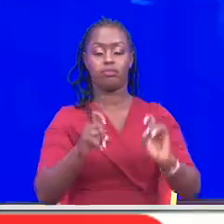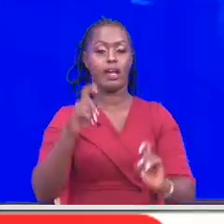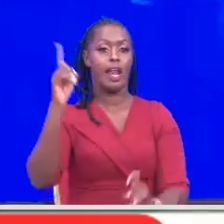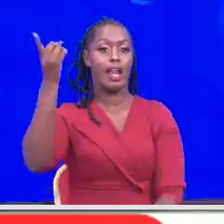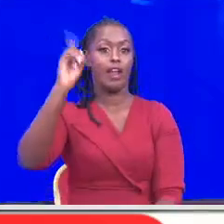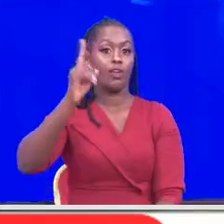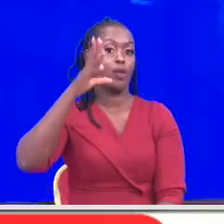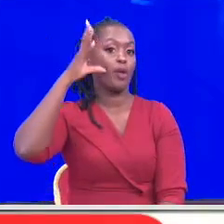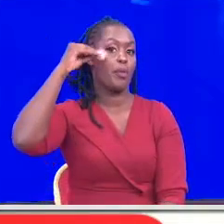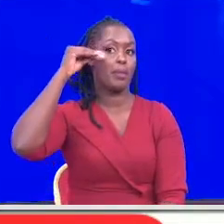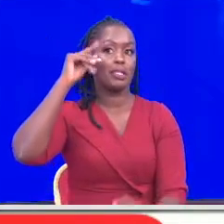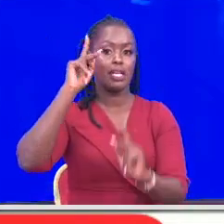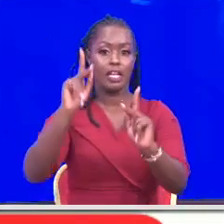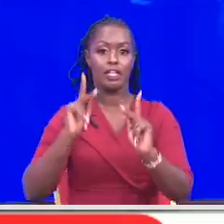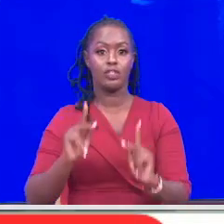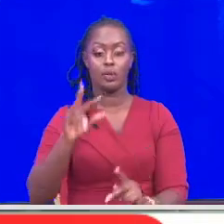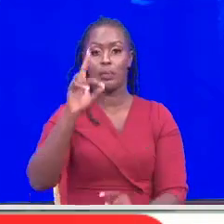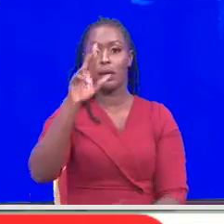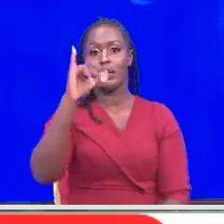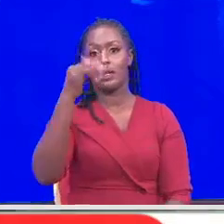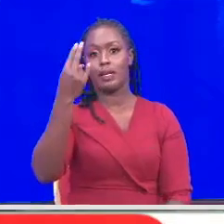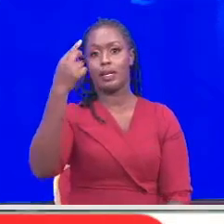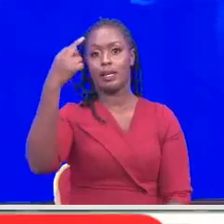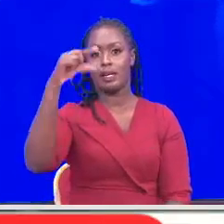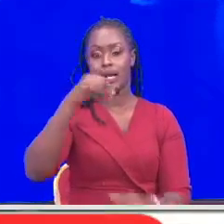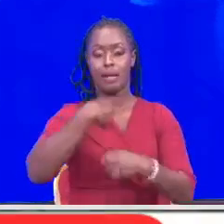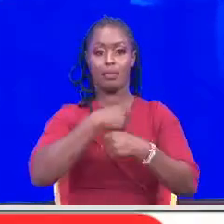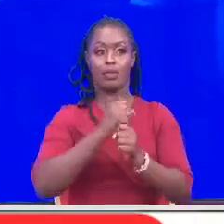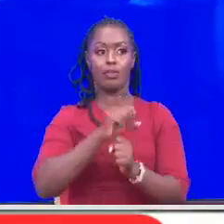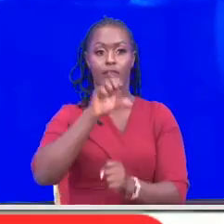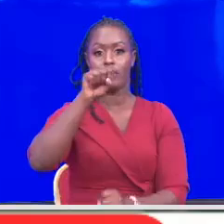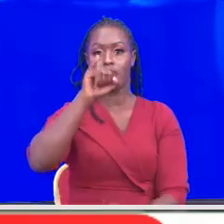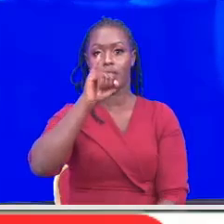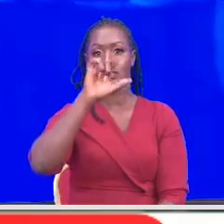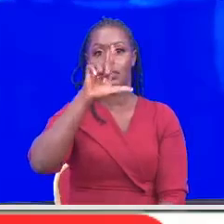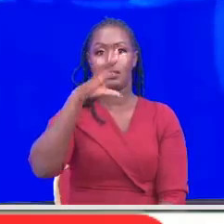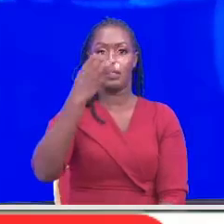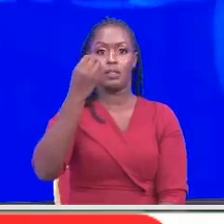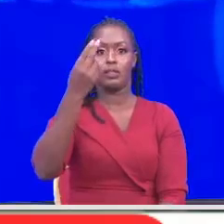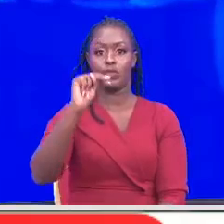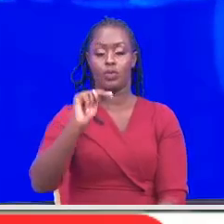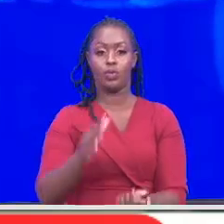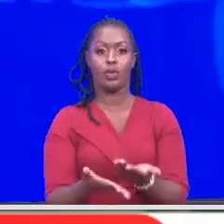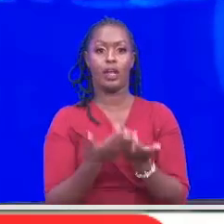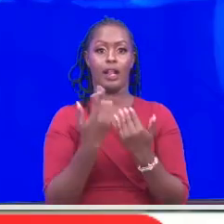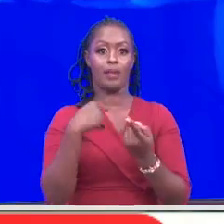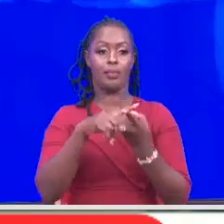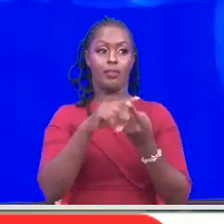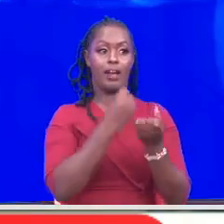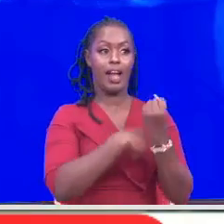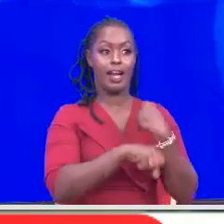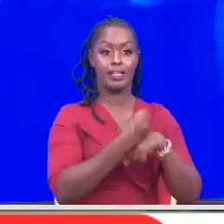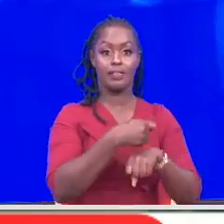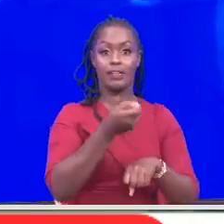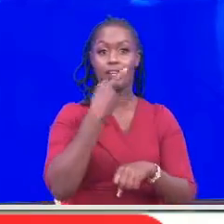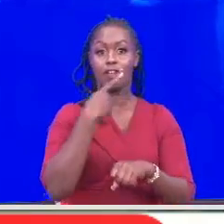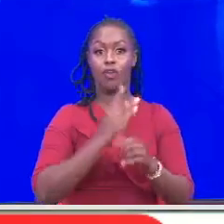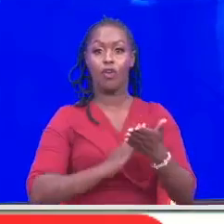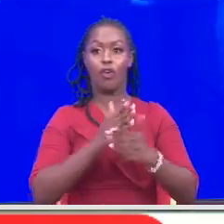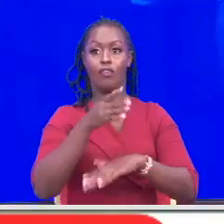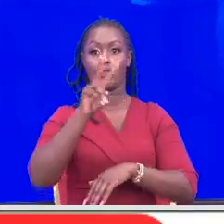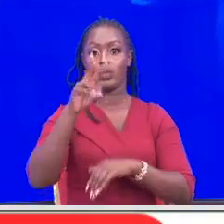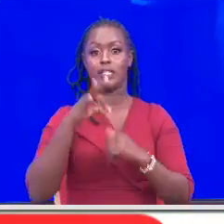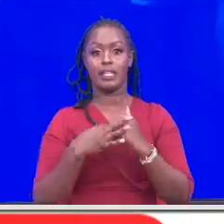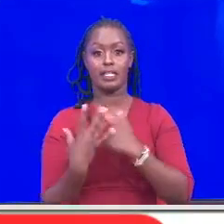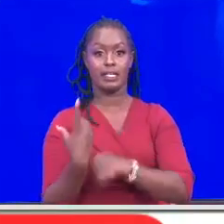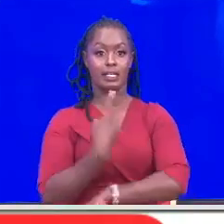and Kisumu. The ring is made of silicone material that releases regulated amount of antiretroviral drug over a 28-day